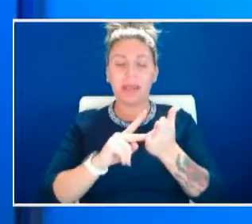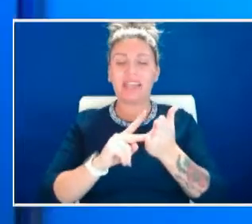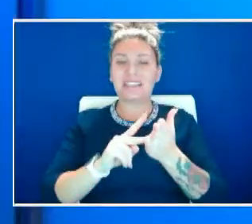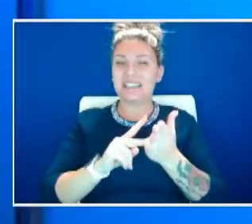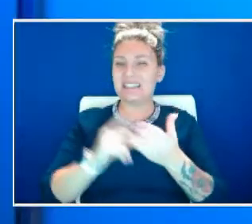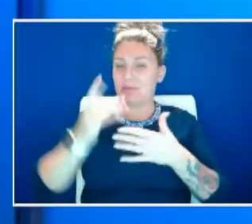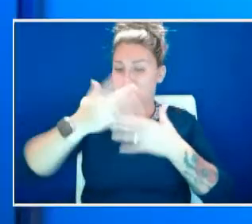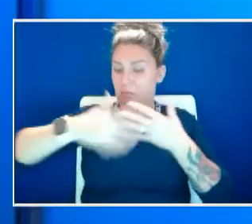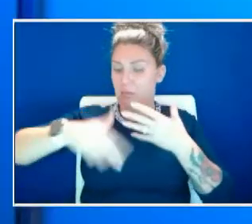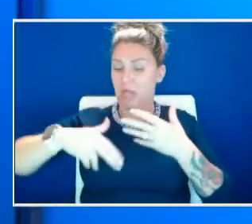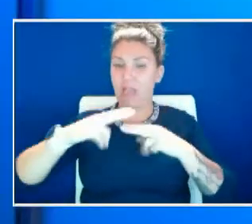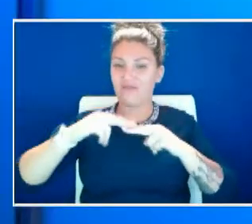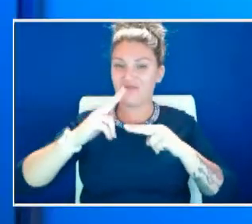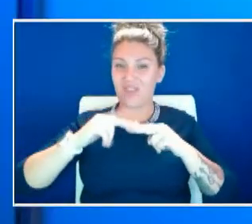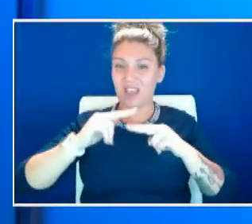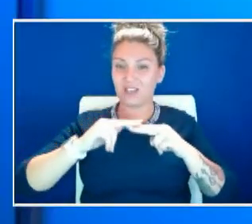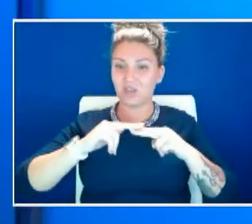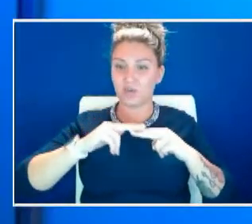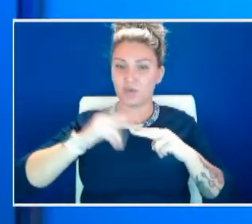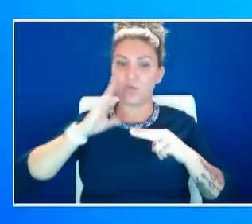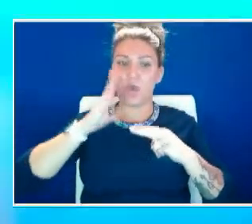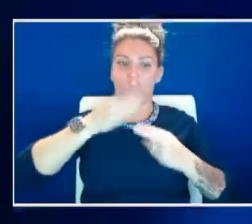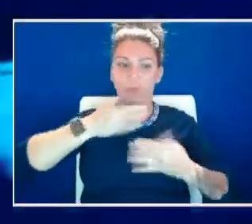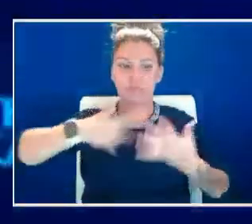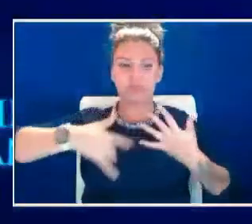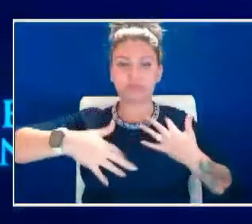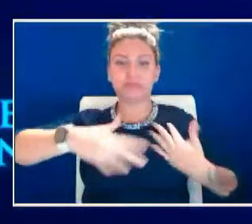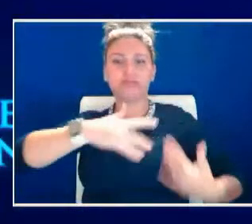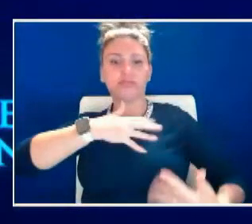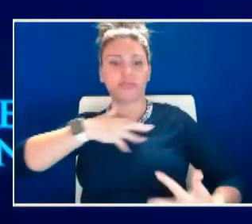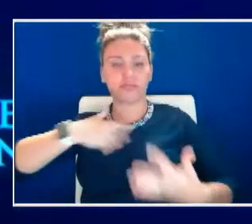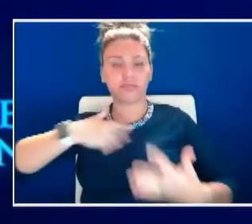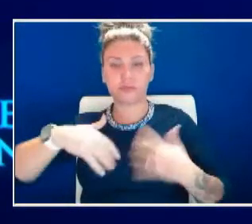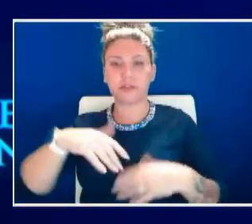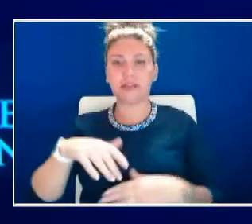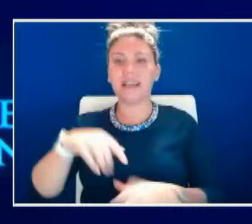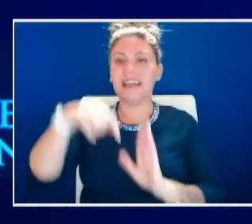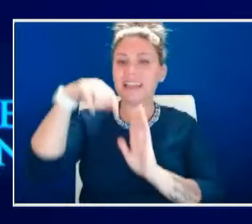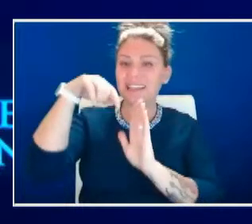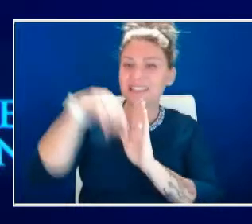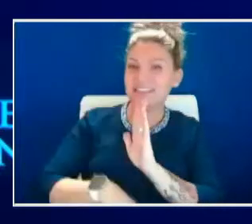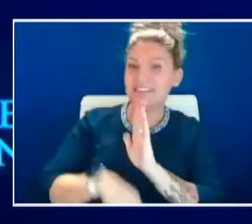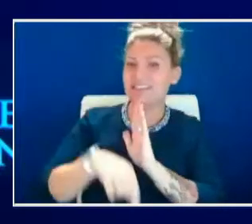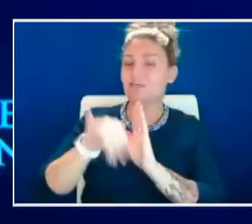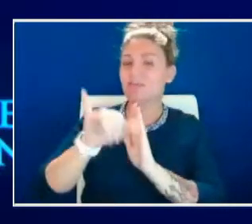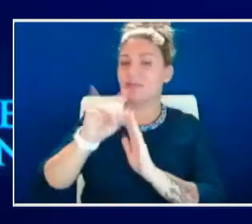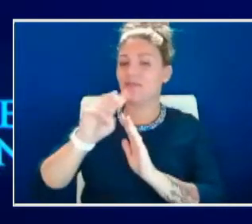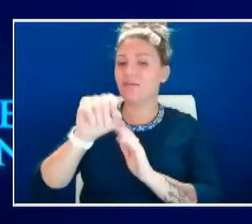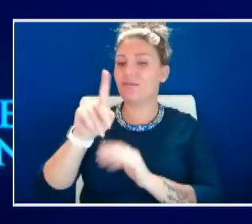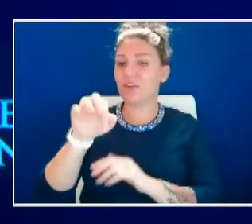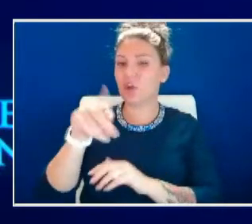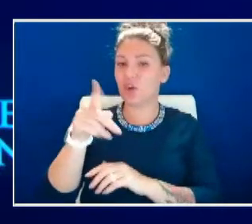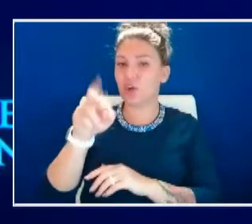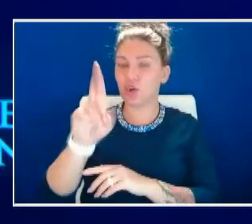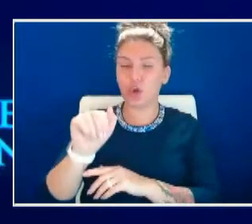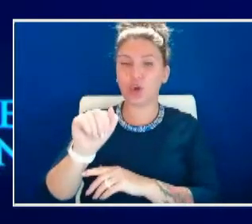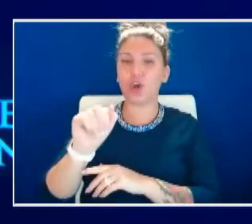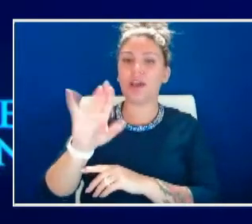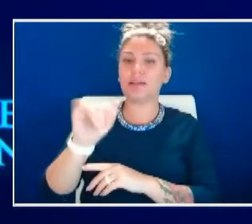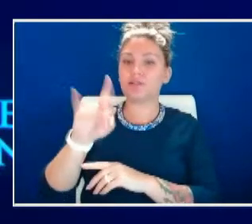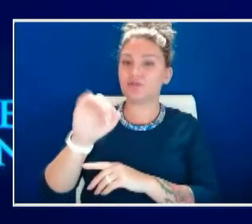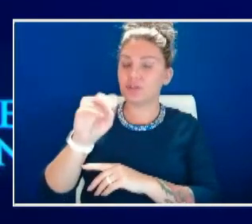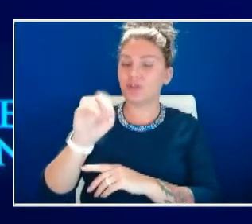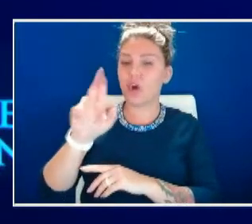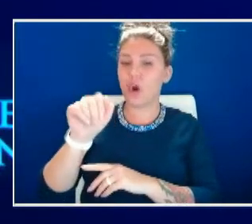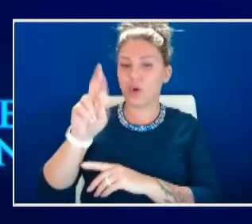the blood flow to the tissue, and it stands for deep inferior epigastric artery flap. Perforator artery flap,